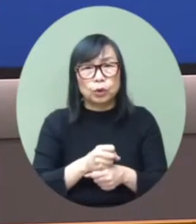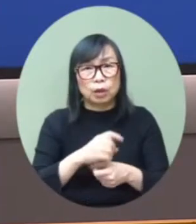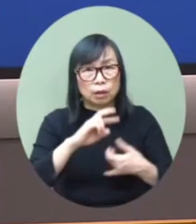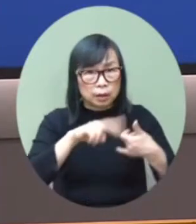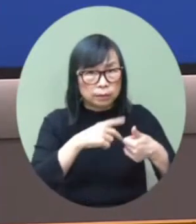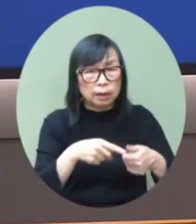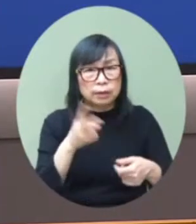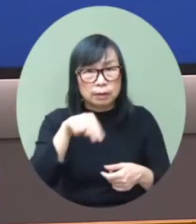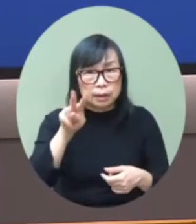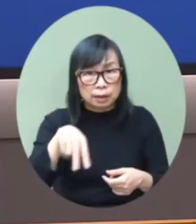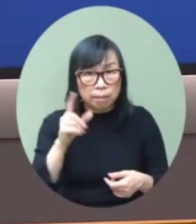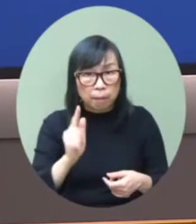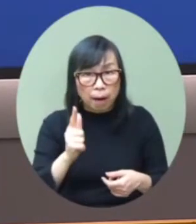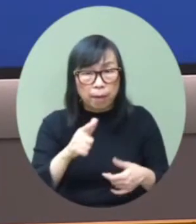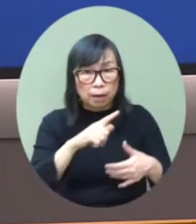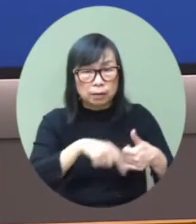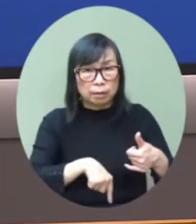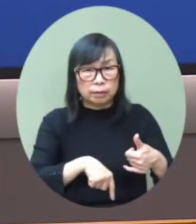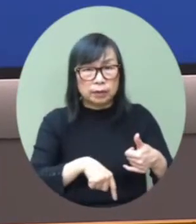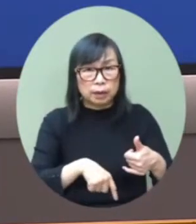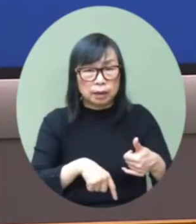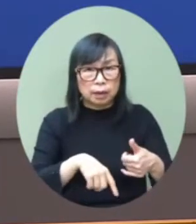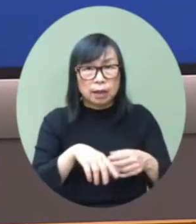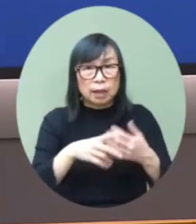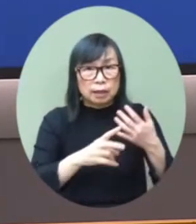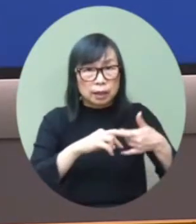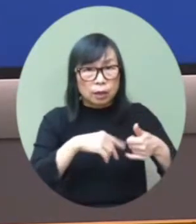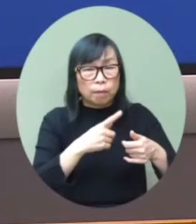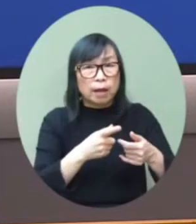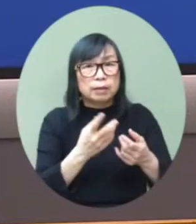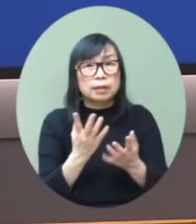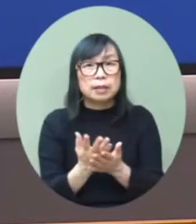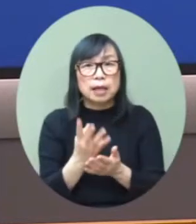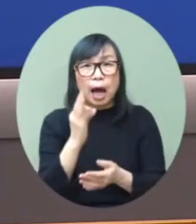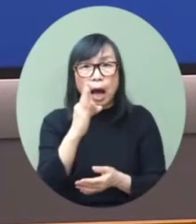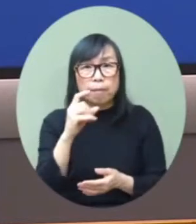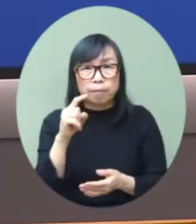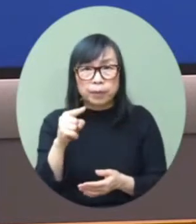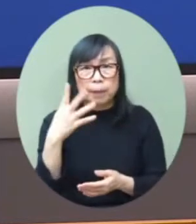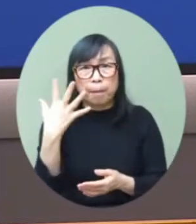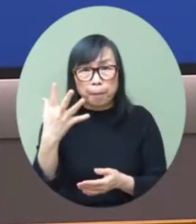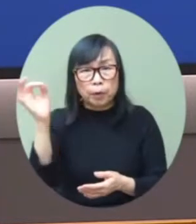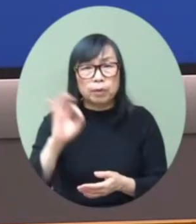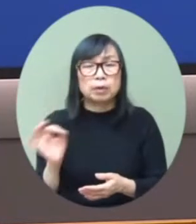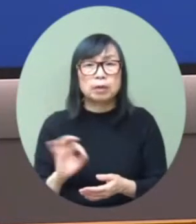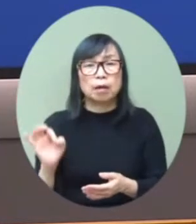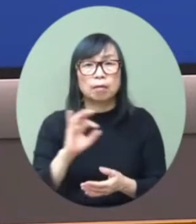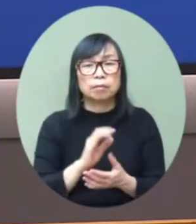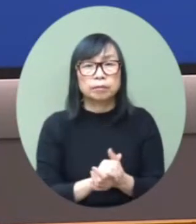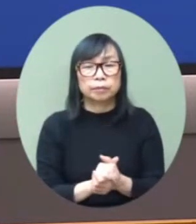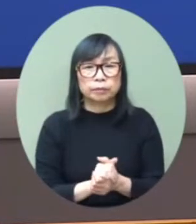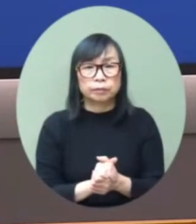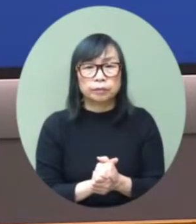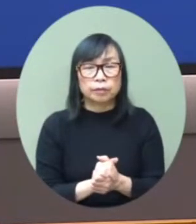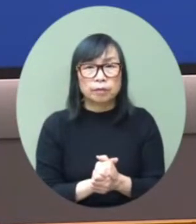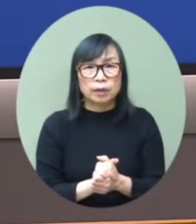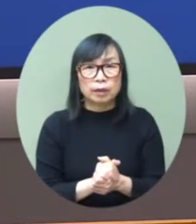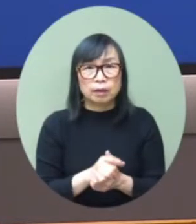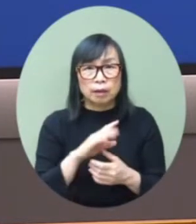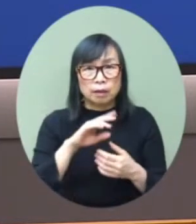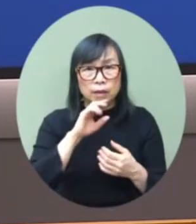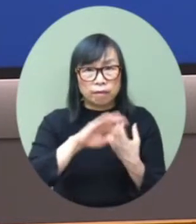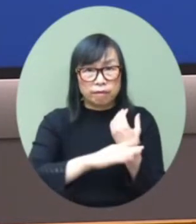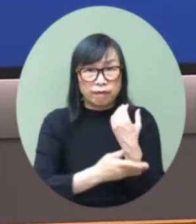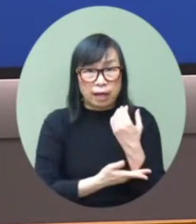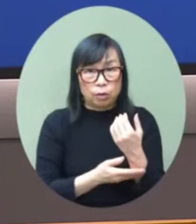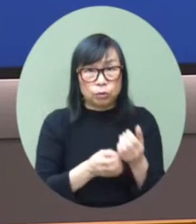were unable to produce the proof that they've been tested. That figure accounts for about 3.5%